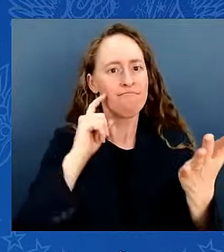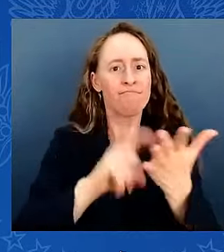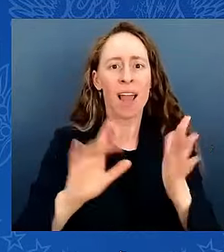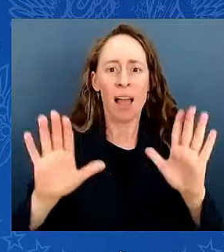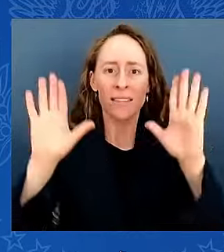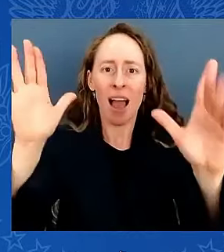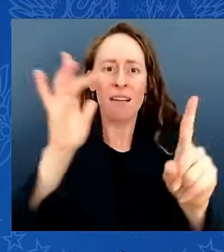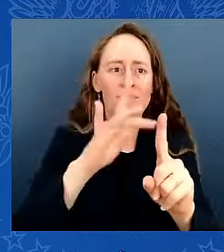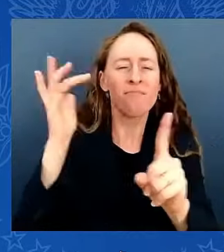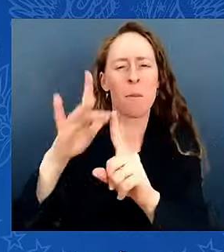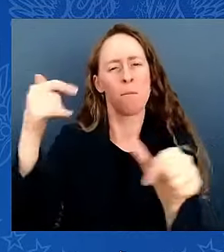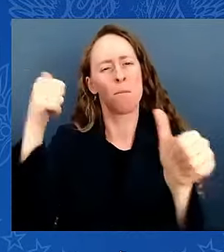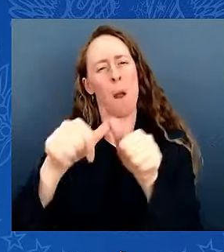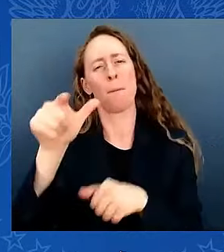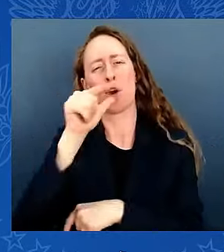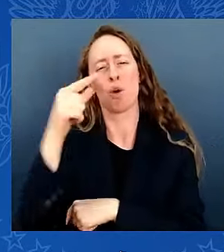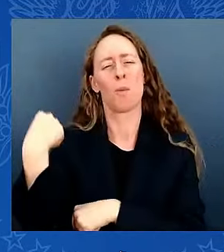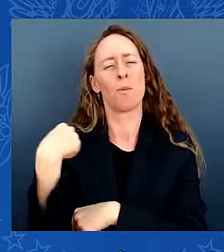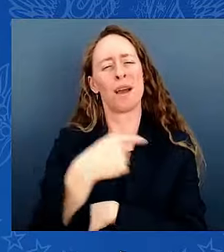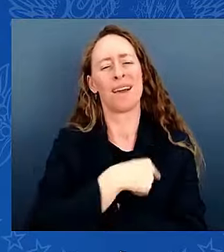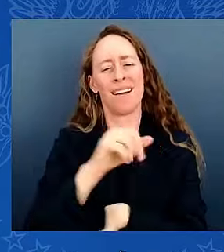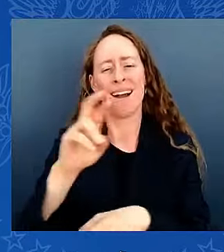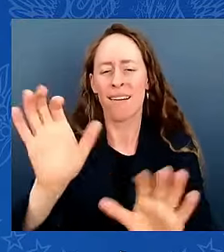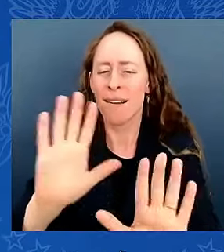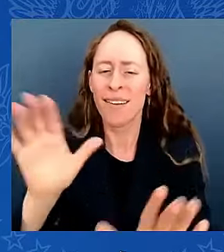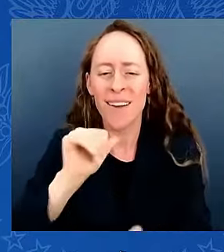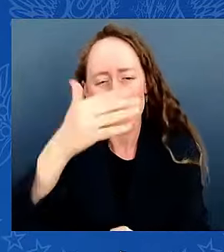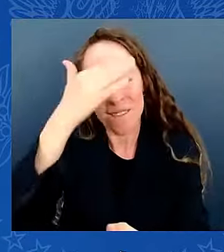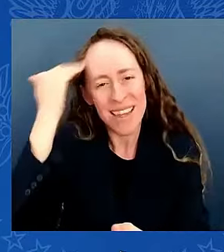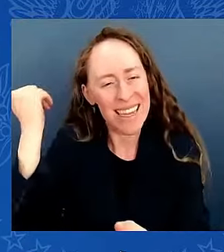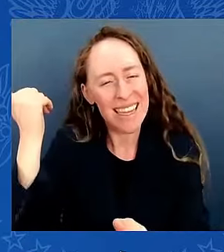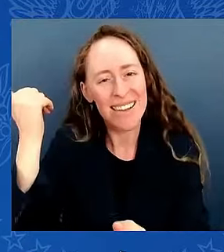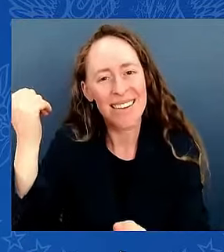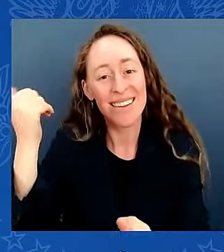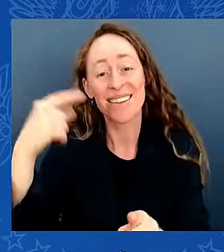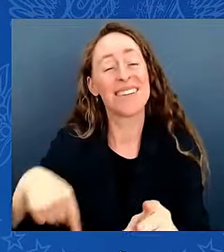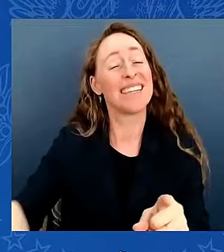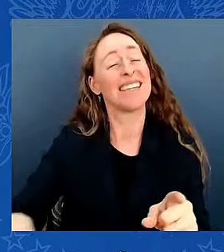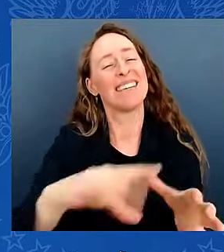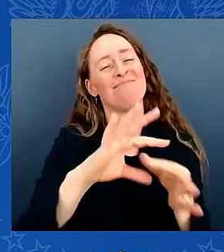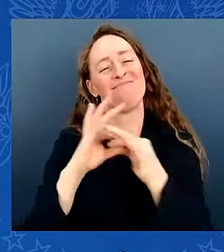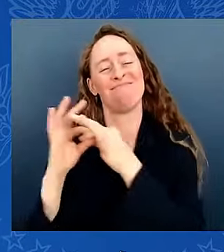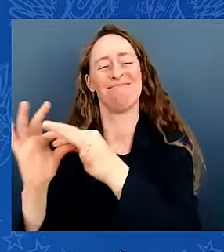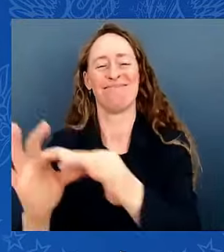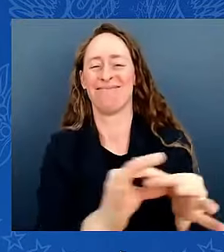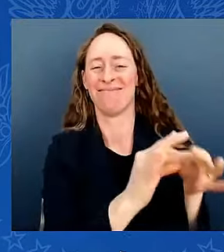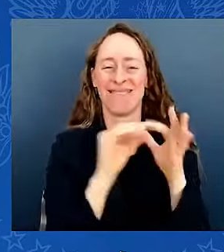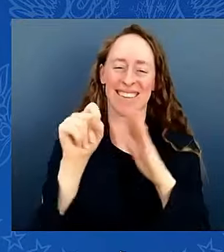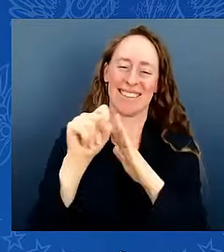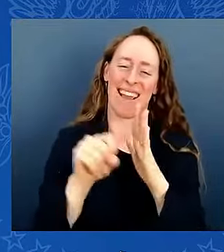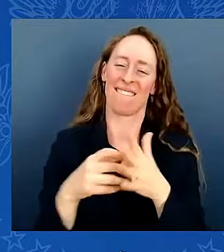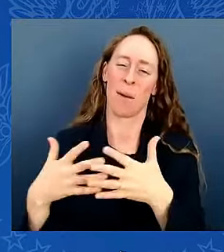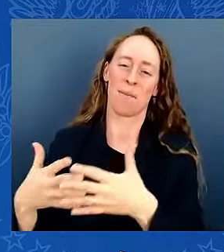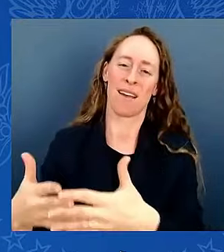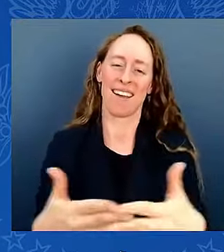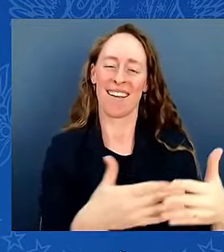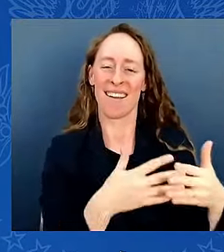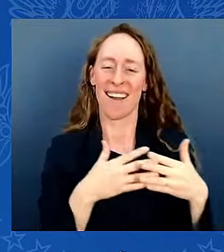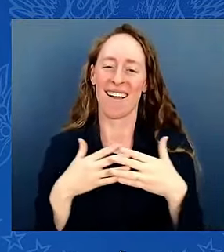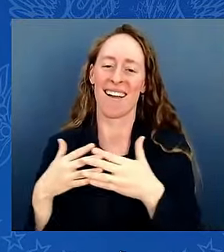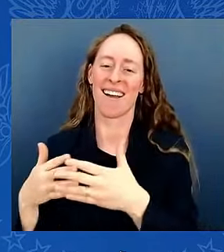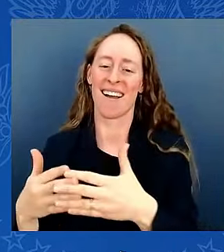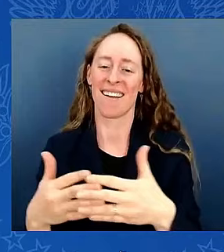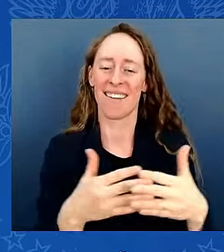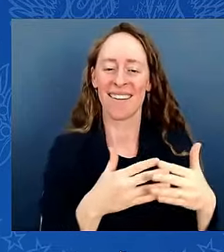forgetting. We're the United States of America. There is nothing beyond our capacity, nothing beyond our capacity, when we act together.